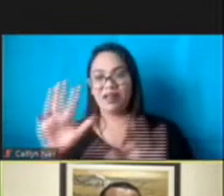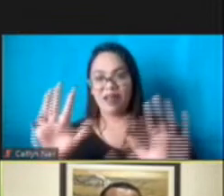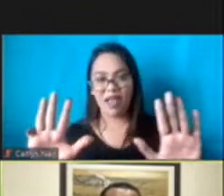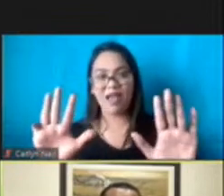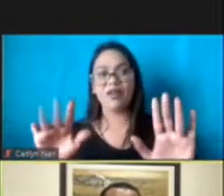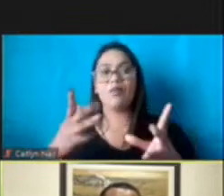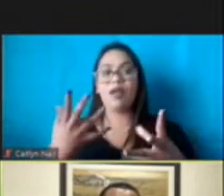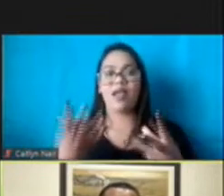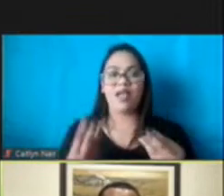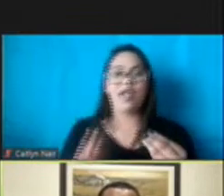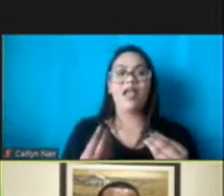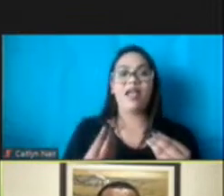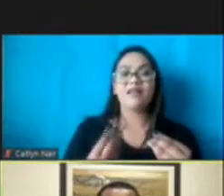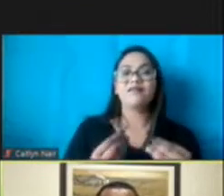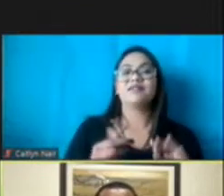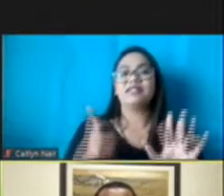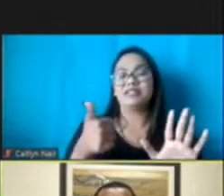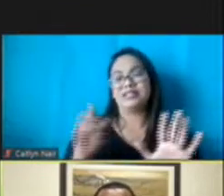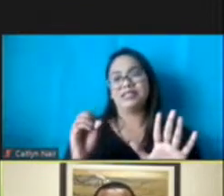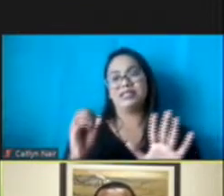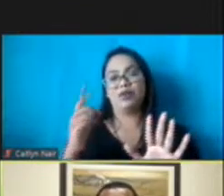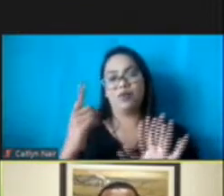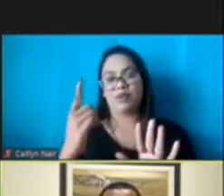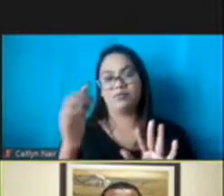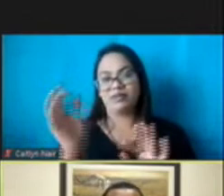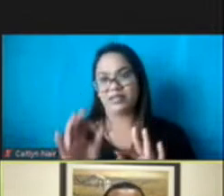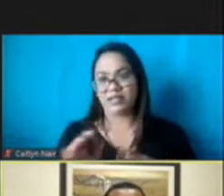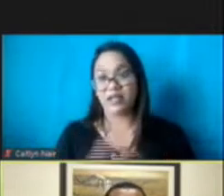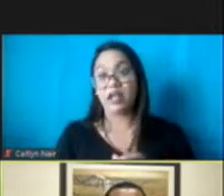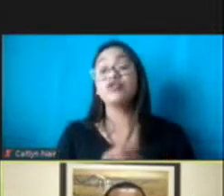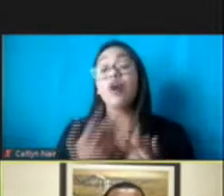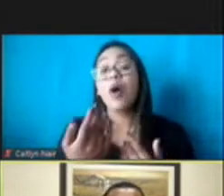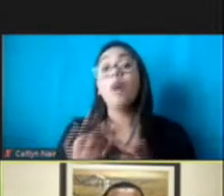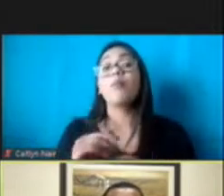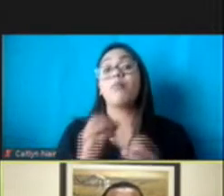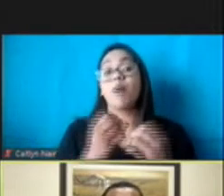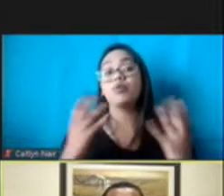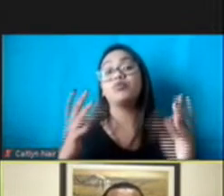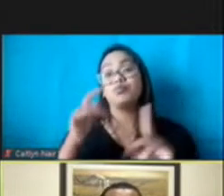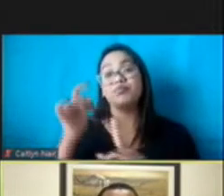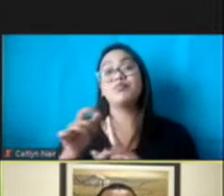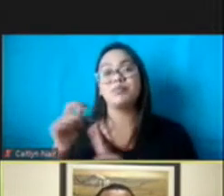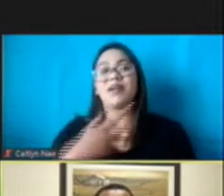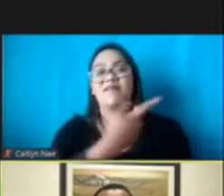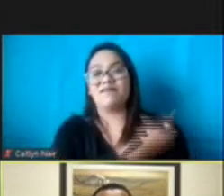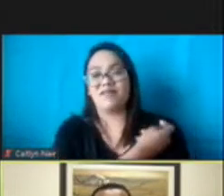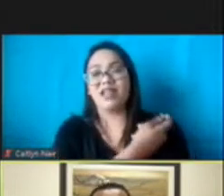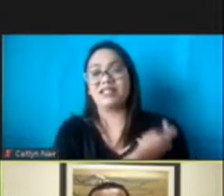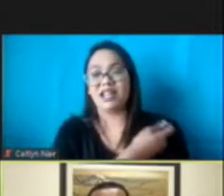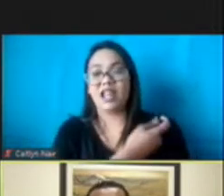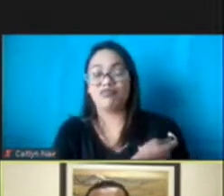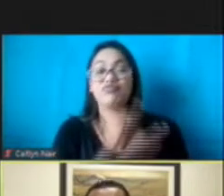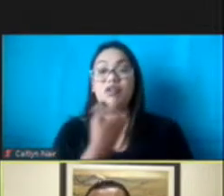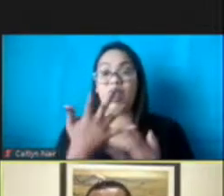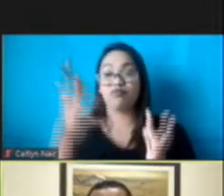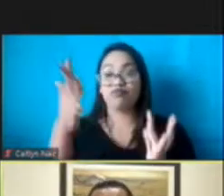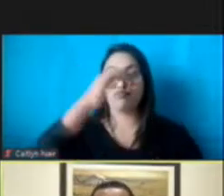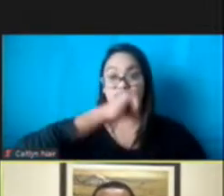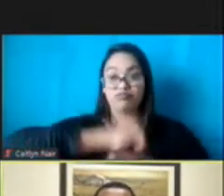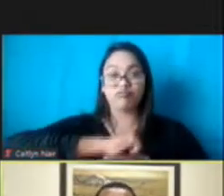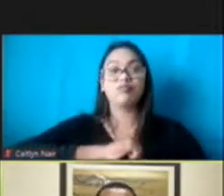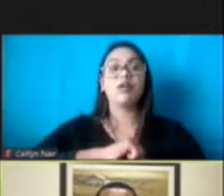of everyone over the age of 50 in the Western Cape is fully vaccinated. So in conclusion, we are in the fourth wave in the Western